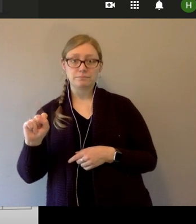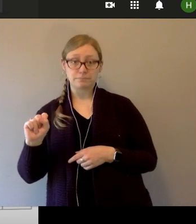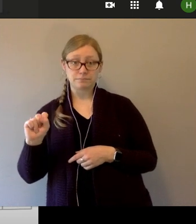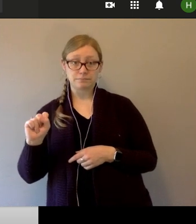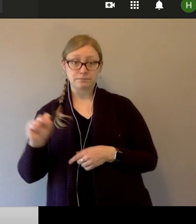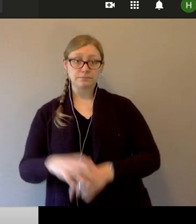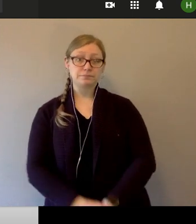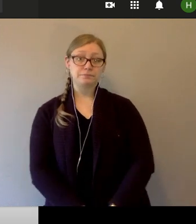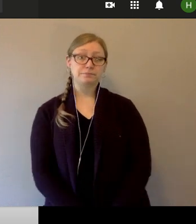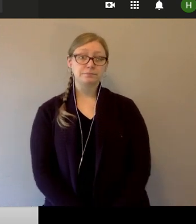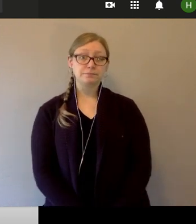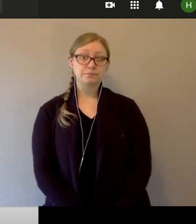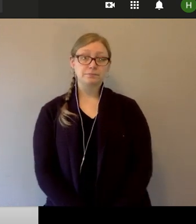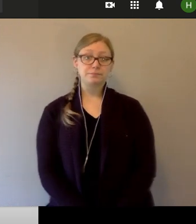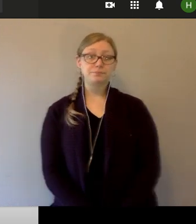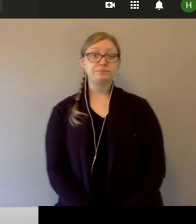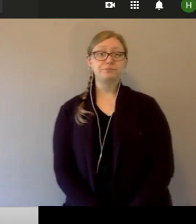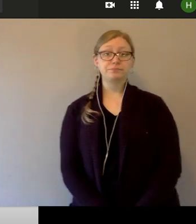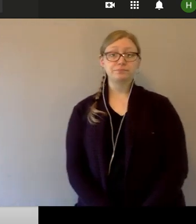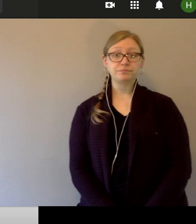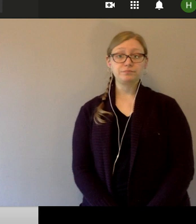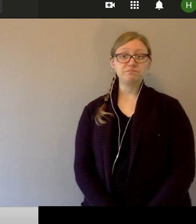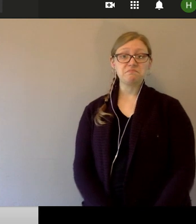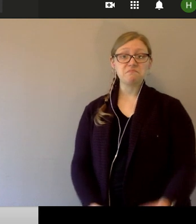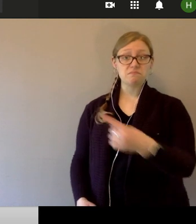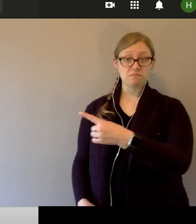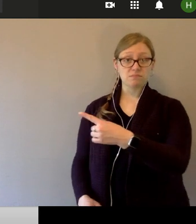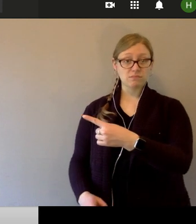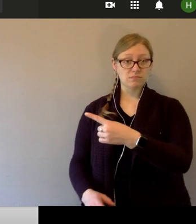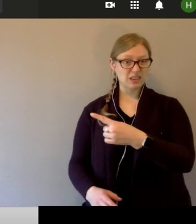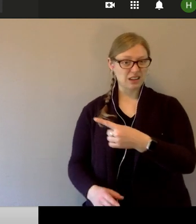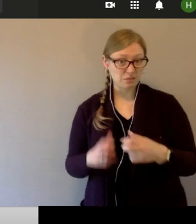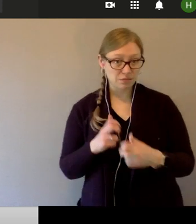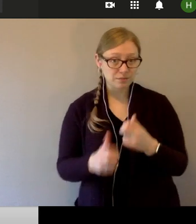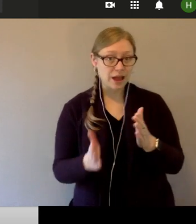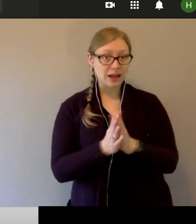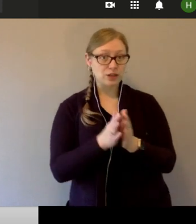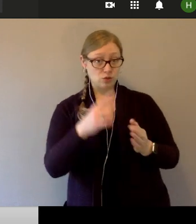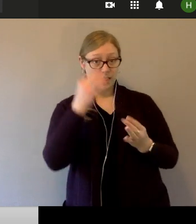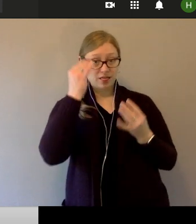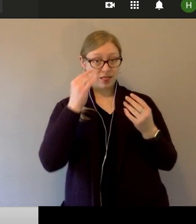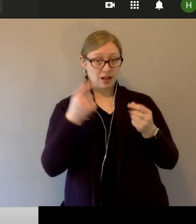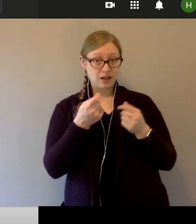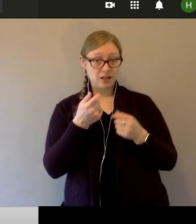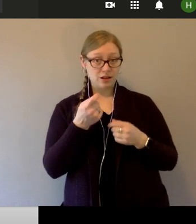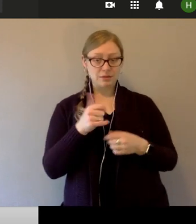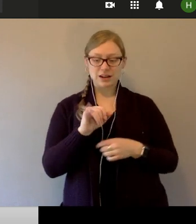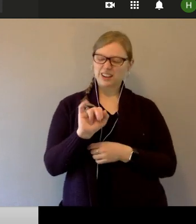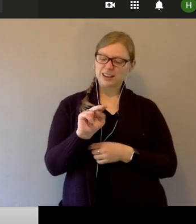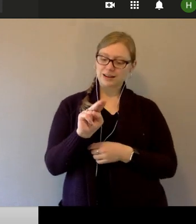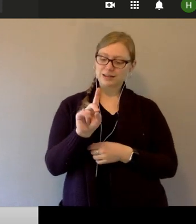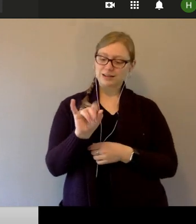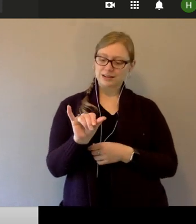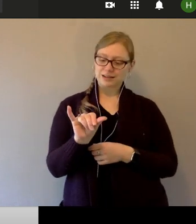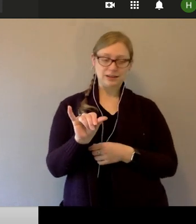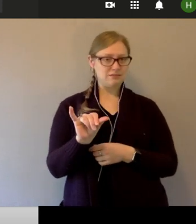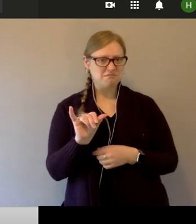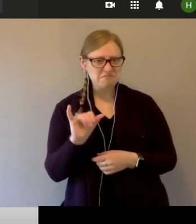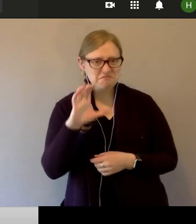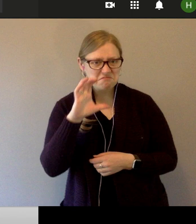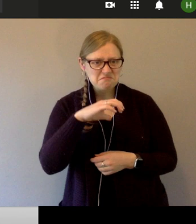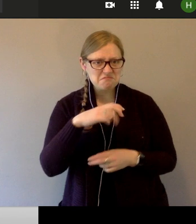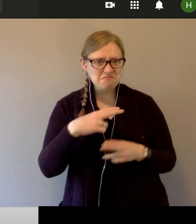Now, in this problem, it just asks you to think a little bit. It says Indy, It's an unusual name. It says that the ratio